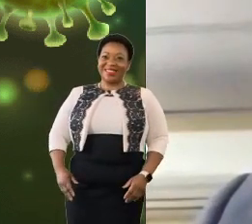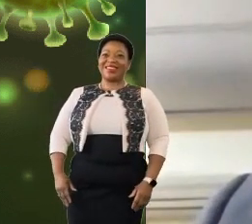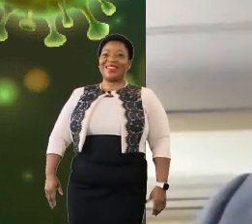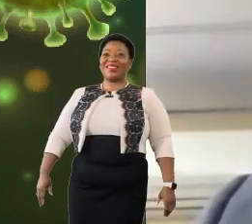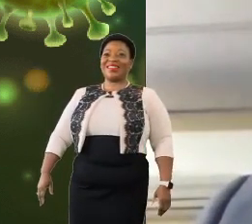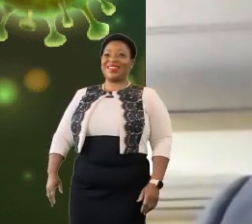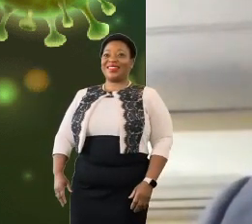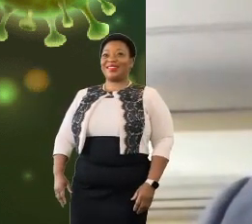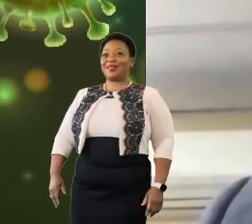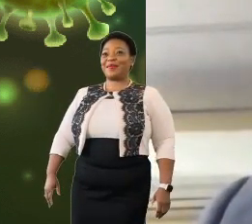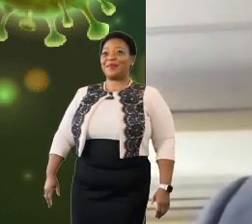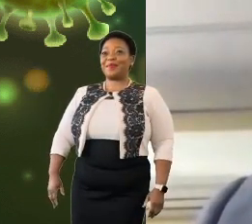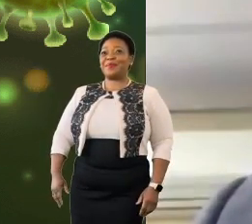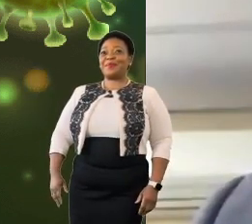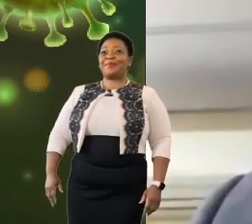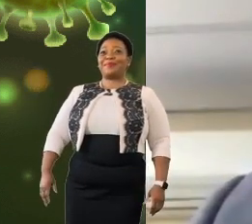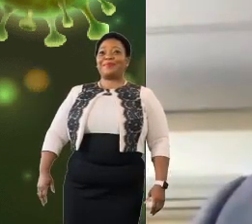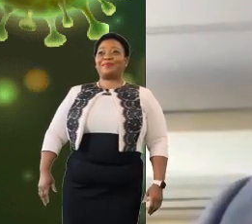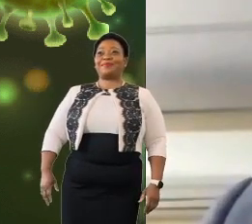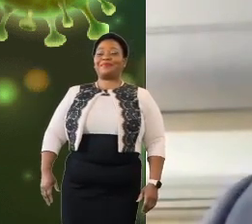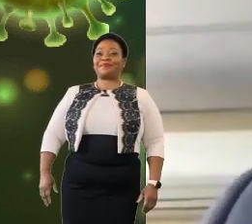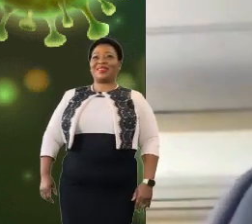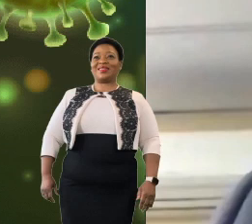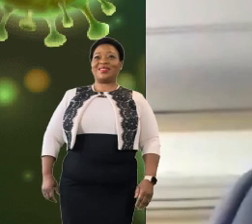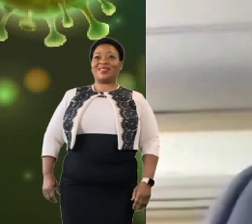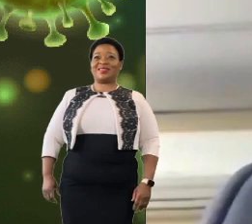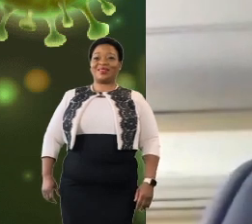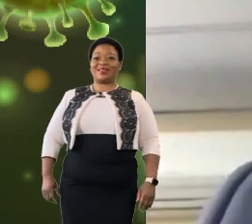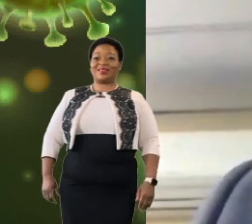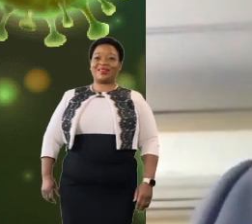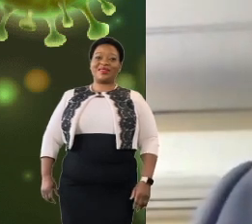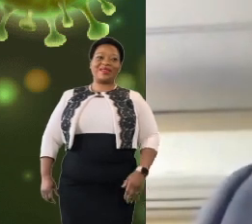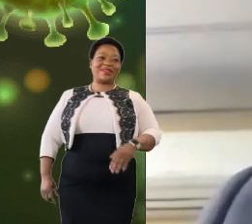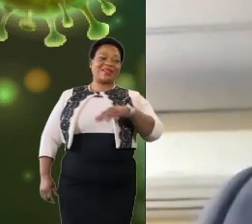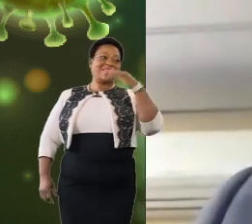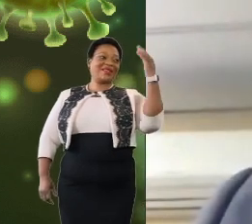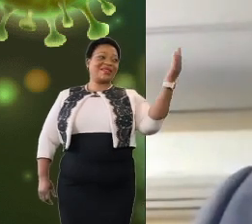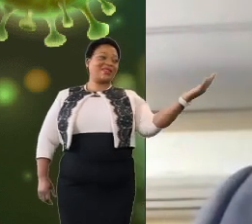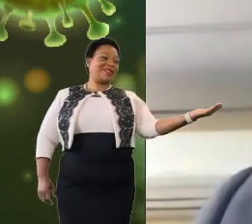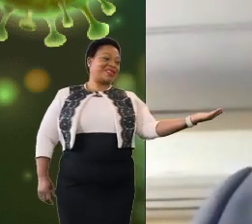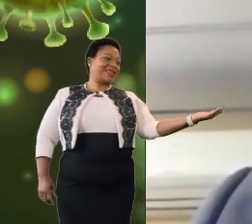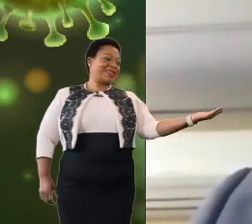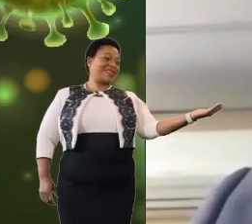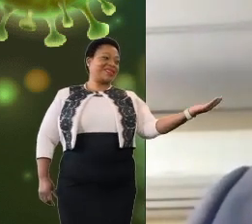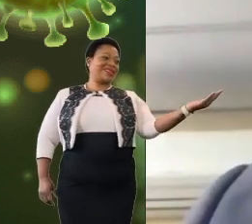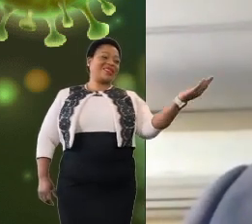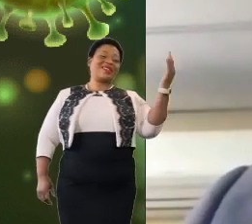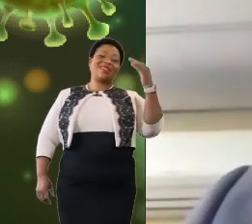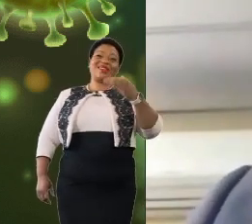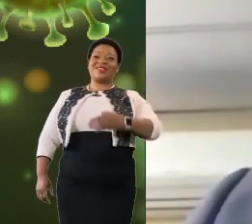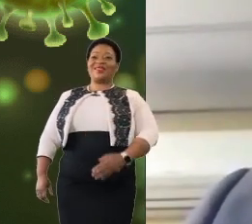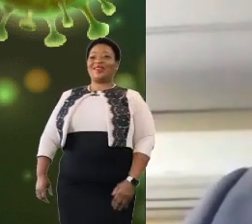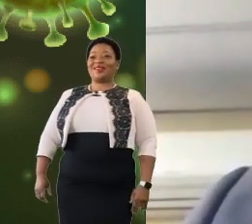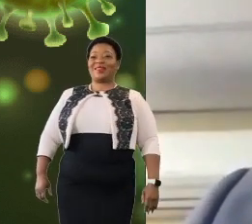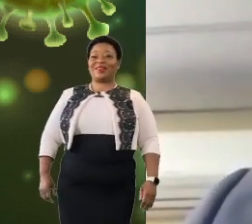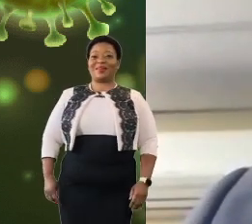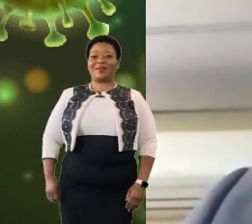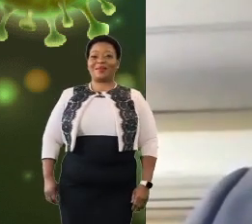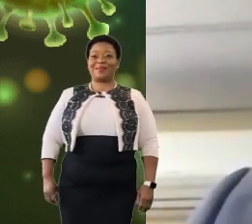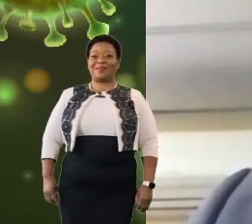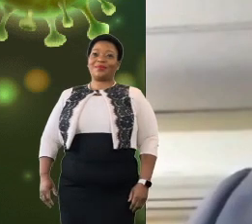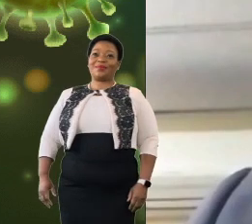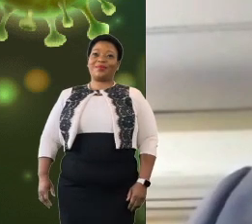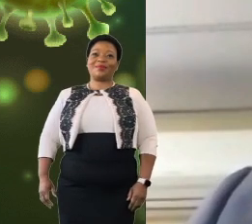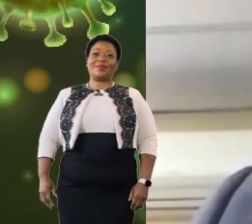the situation that the country faces is put pressure on the employer, it put pressure on the employee. And it's neither of the two